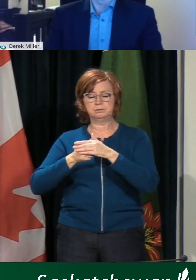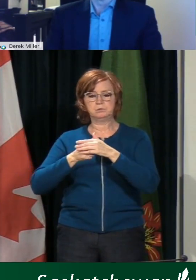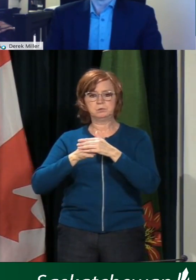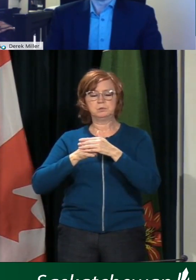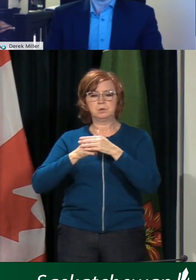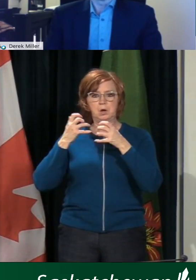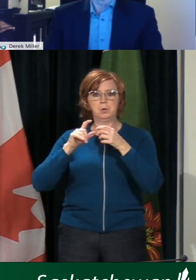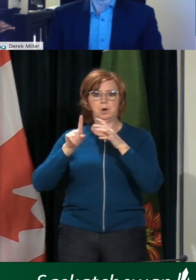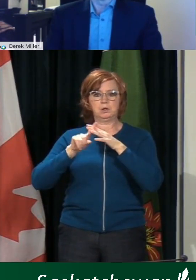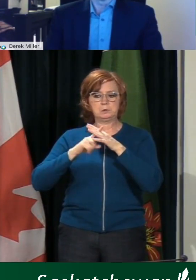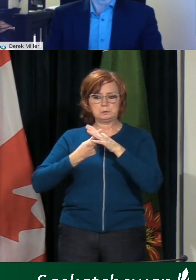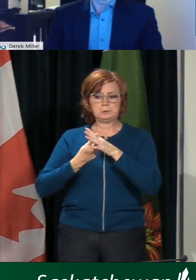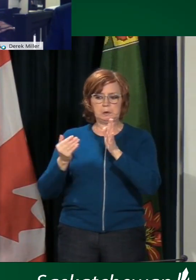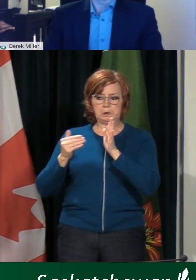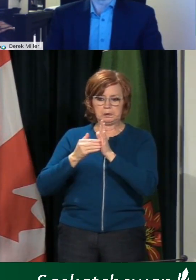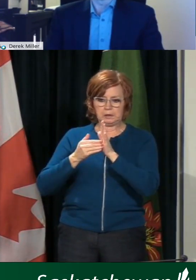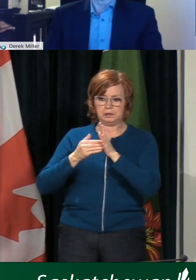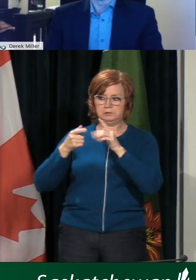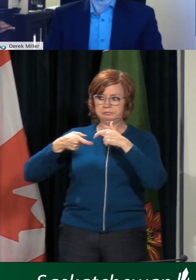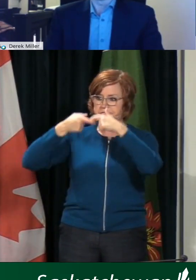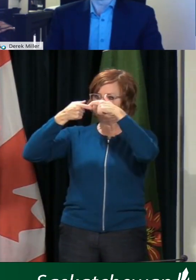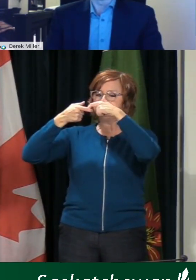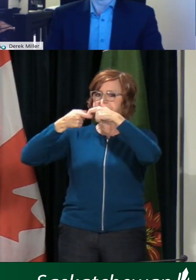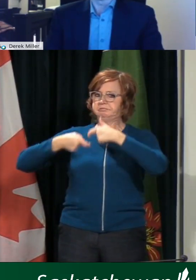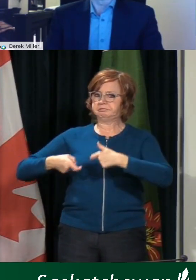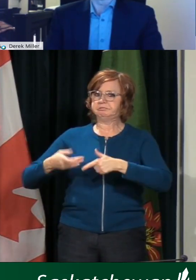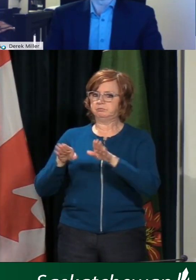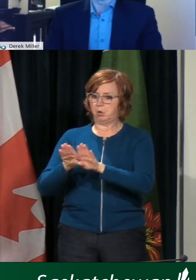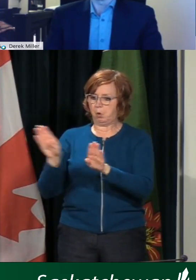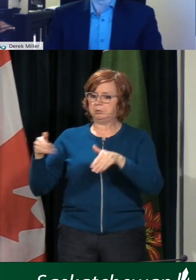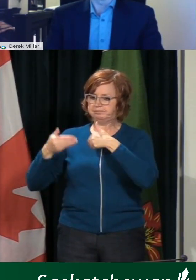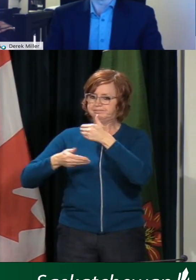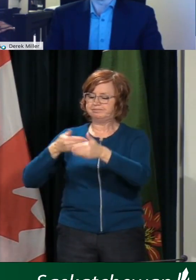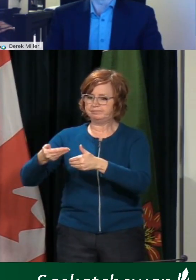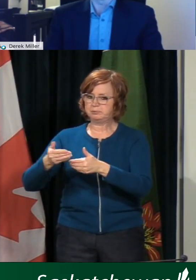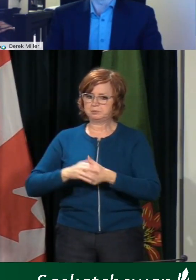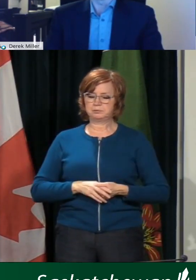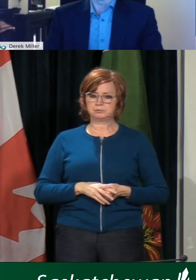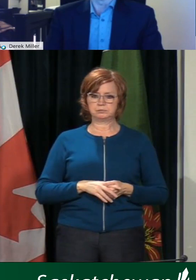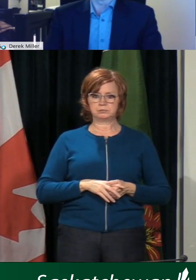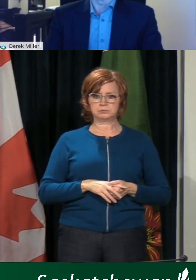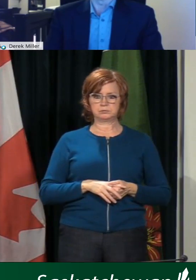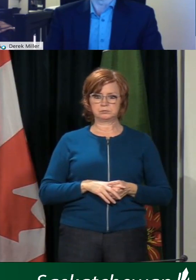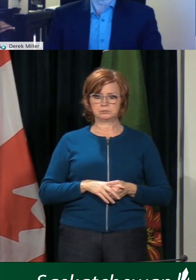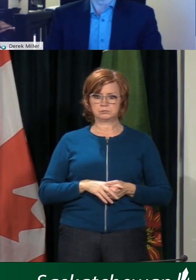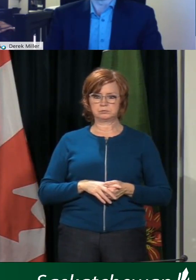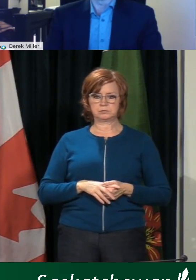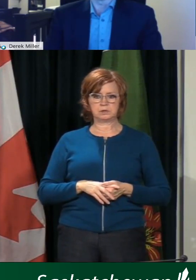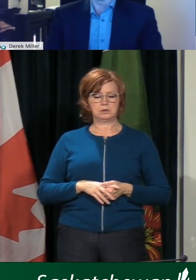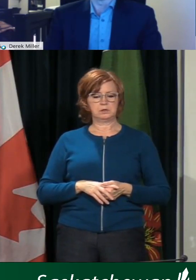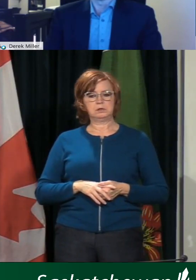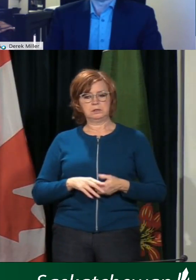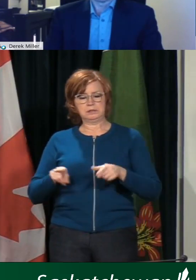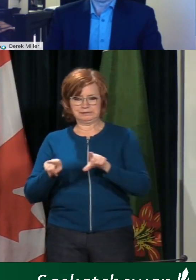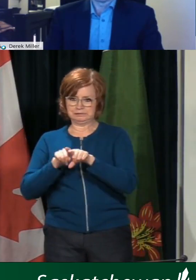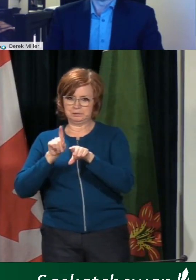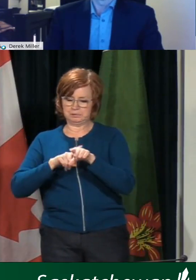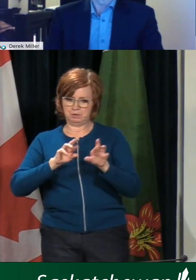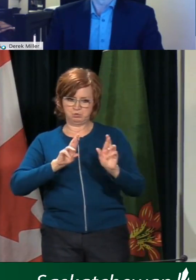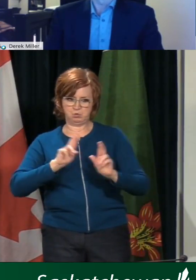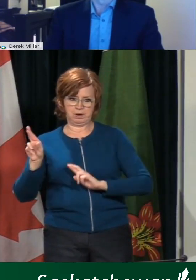care, and at the same time ensuring that we're able to respond to potential surges in the future for COVID-19.